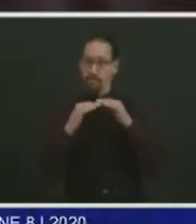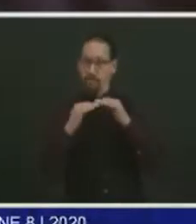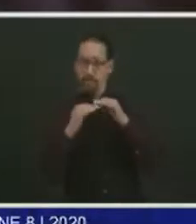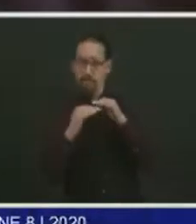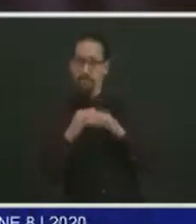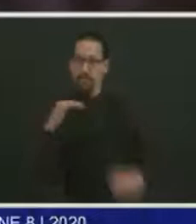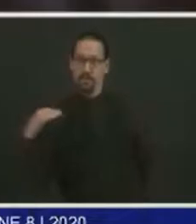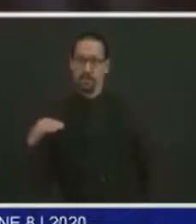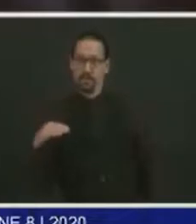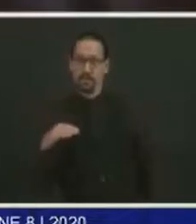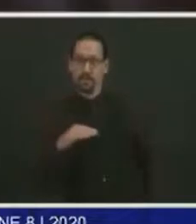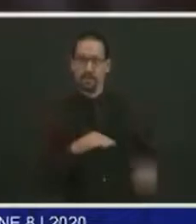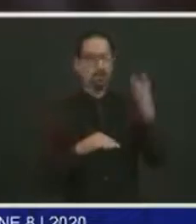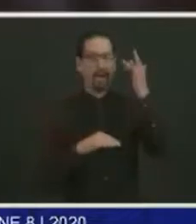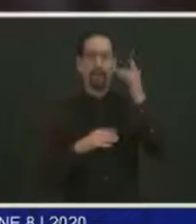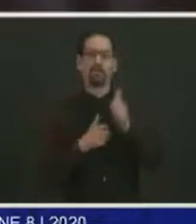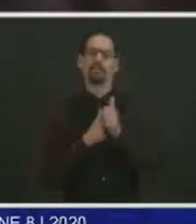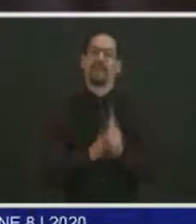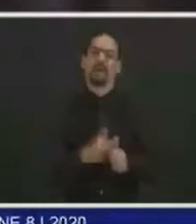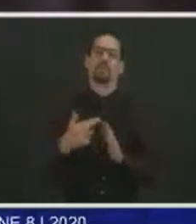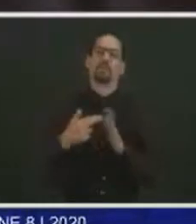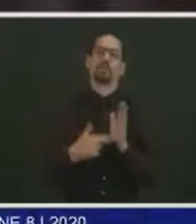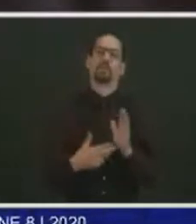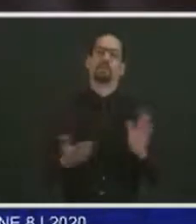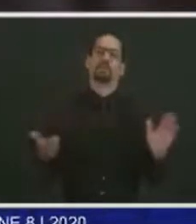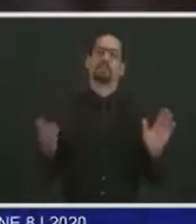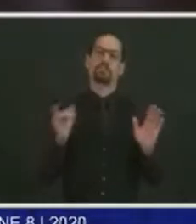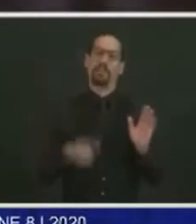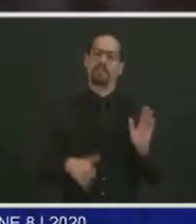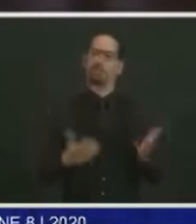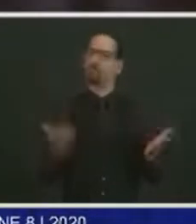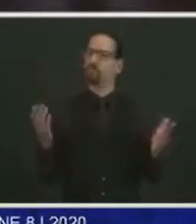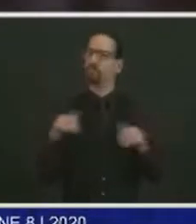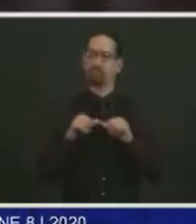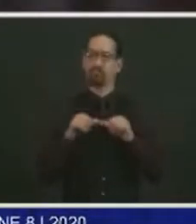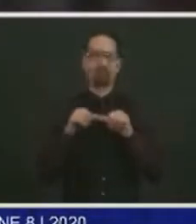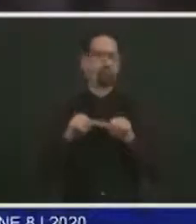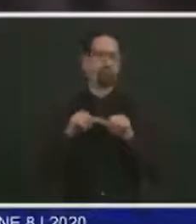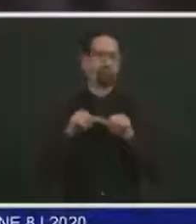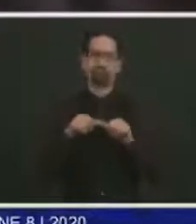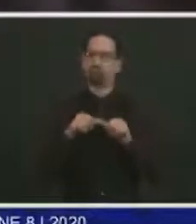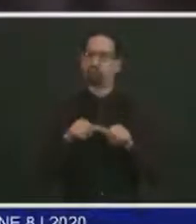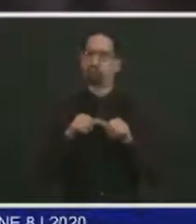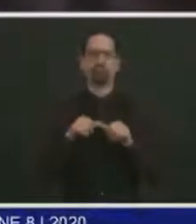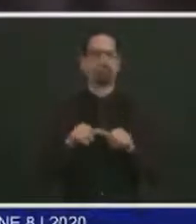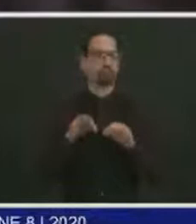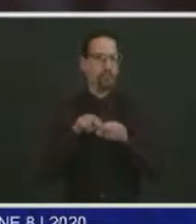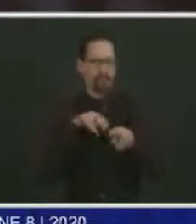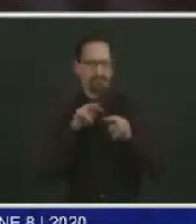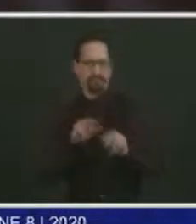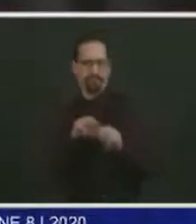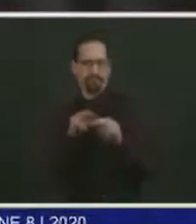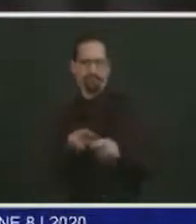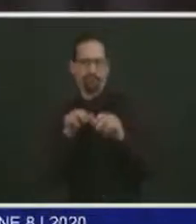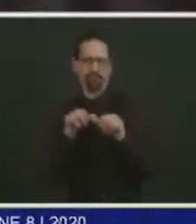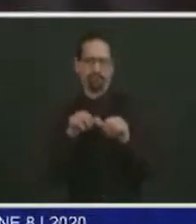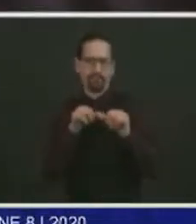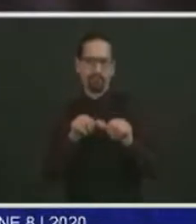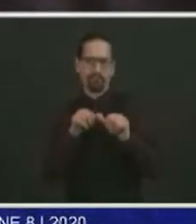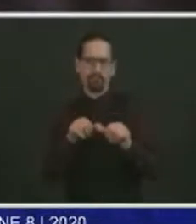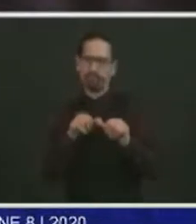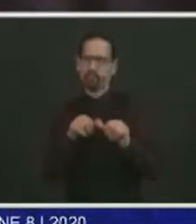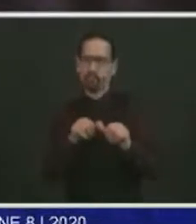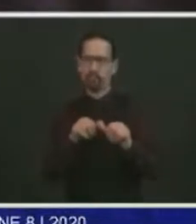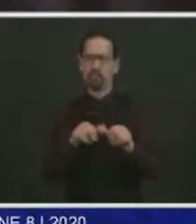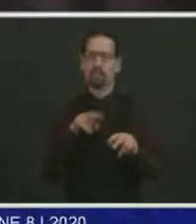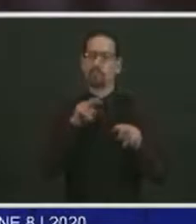an increase as of yet. It requires us to continue to watch, to continue to be vigilant, but it is encouraging for people to know